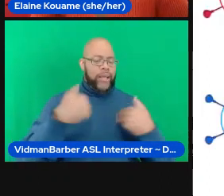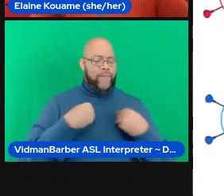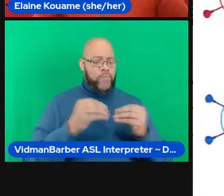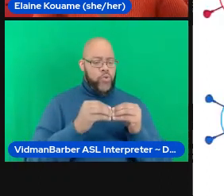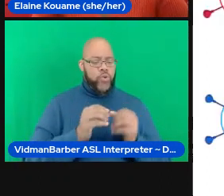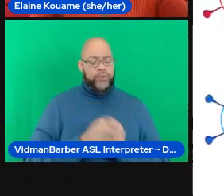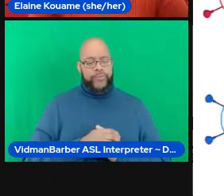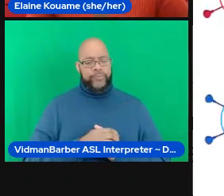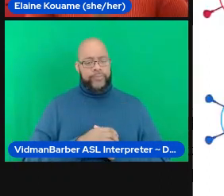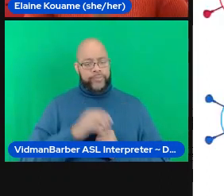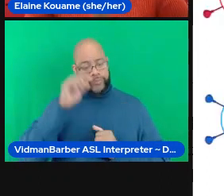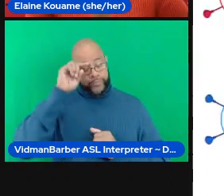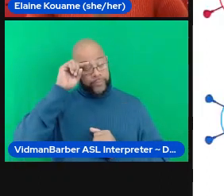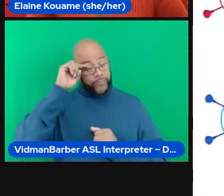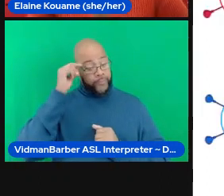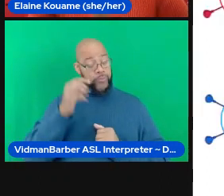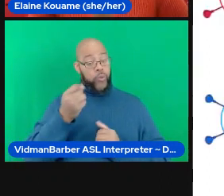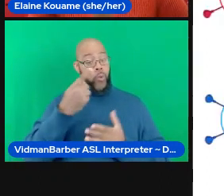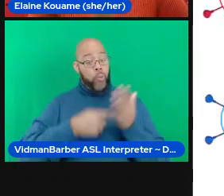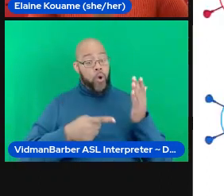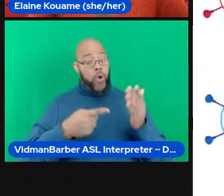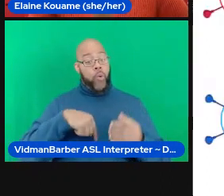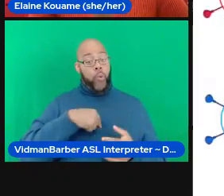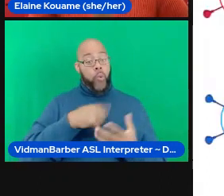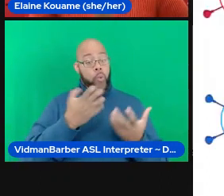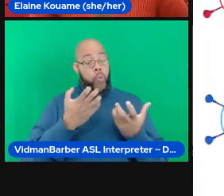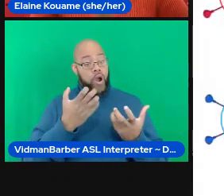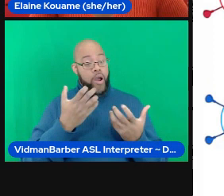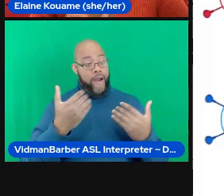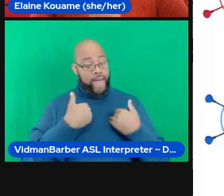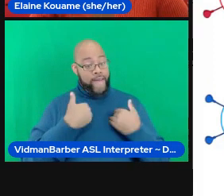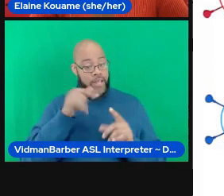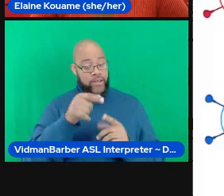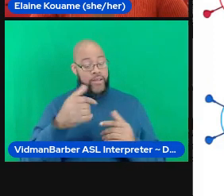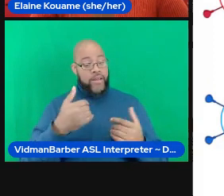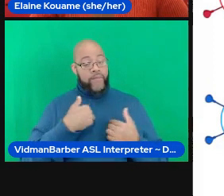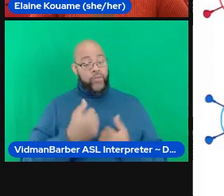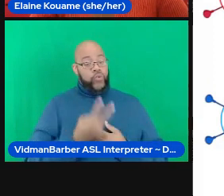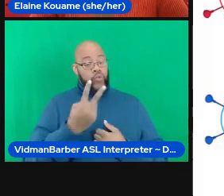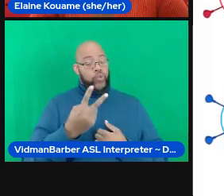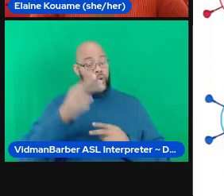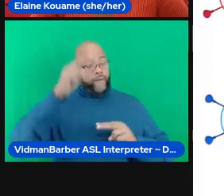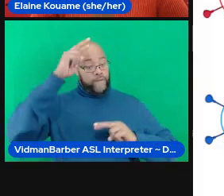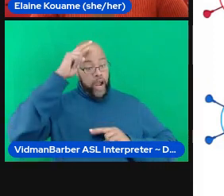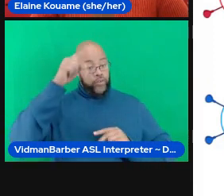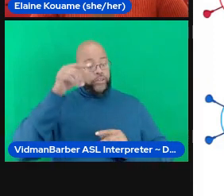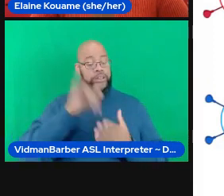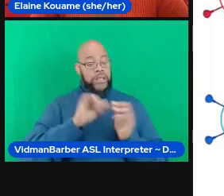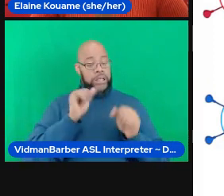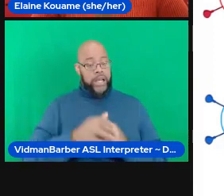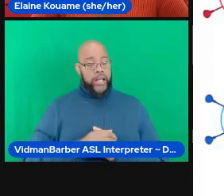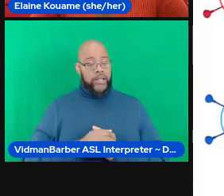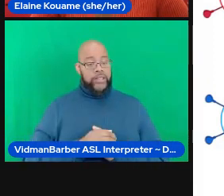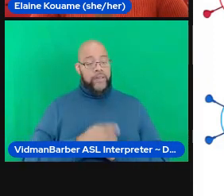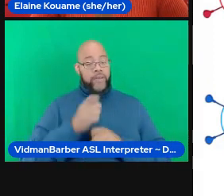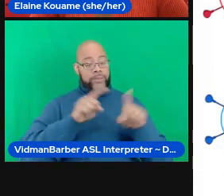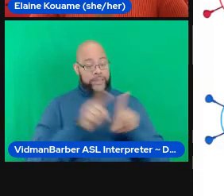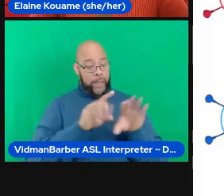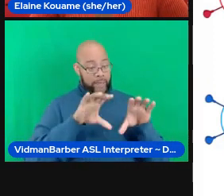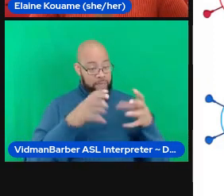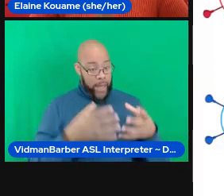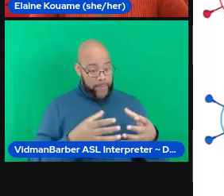Okay, so what we wanted to have is having two viruses that can from the same